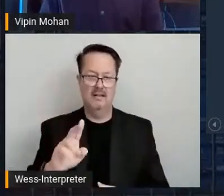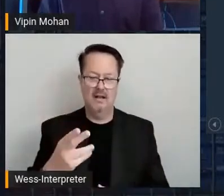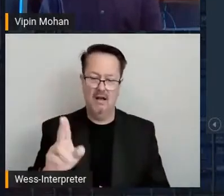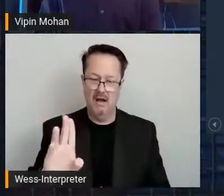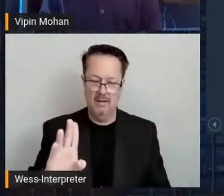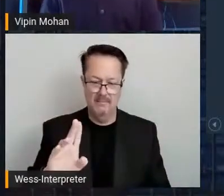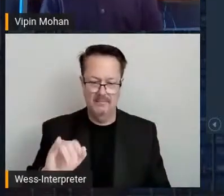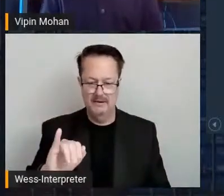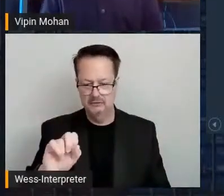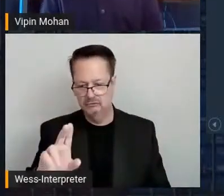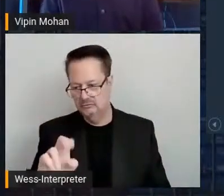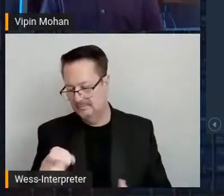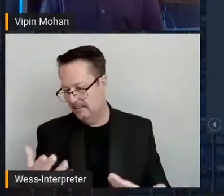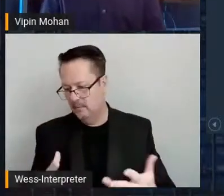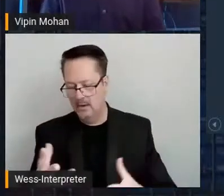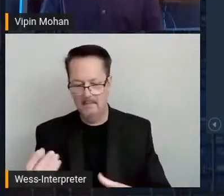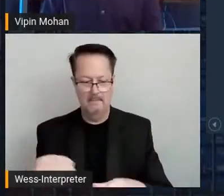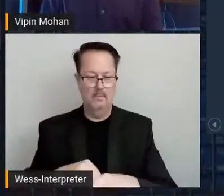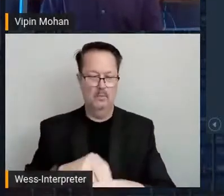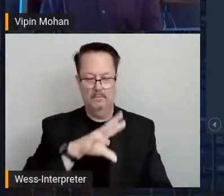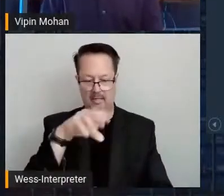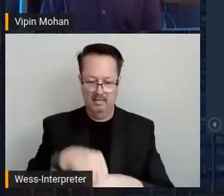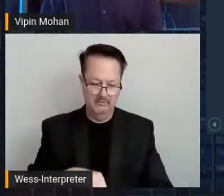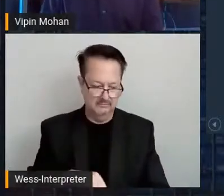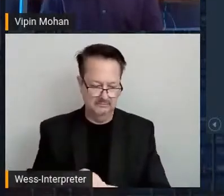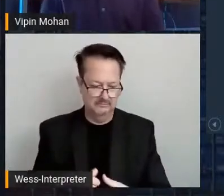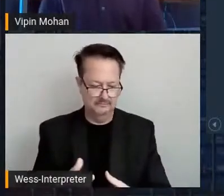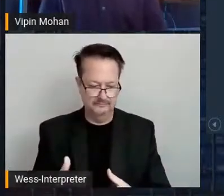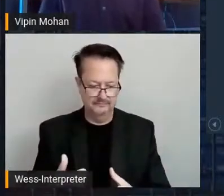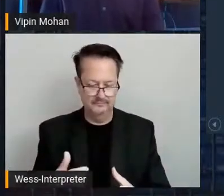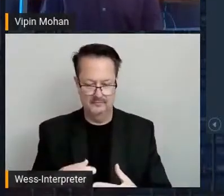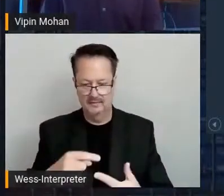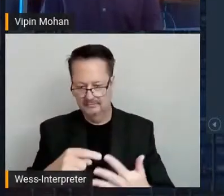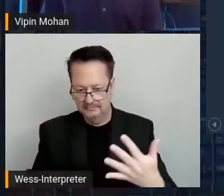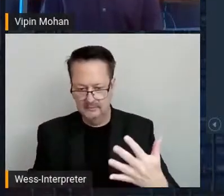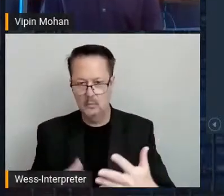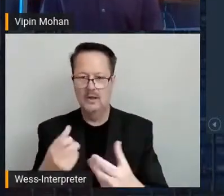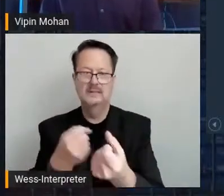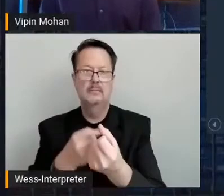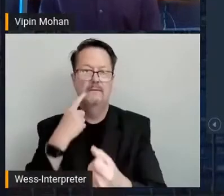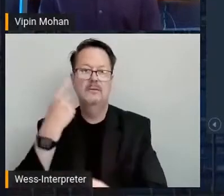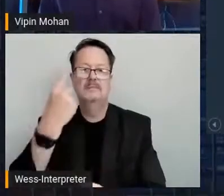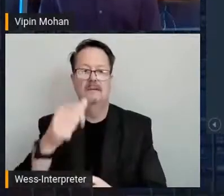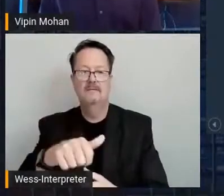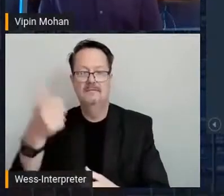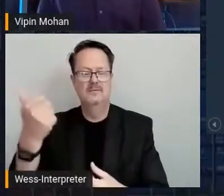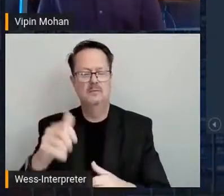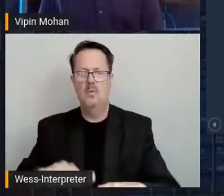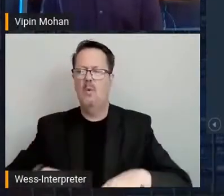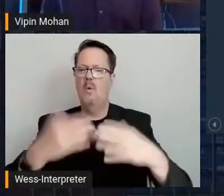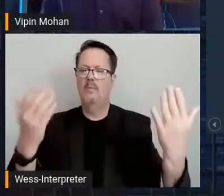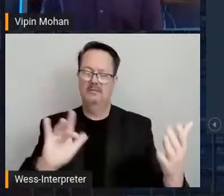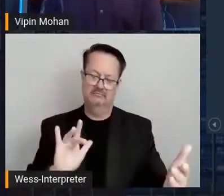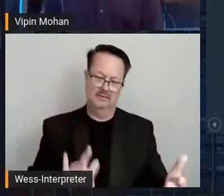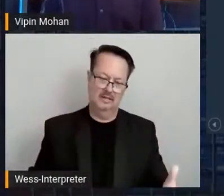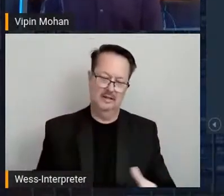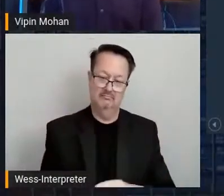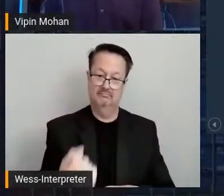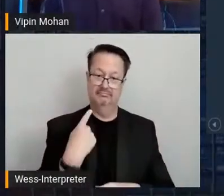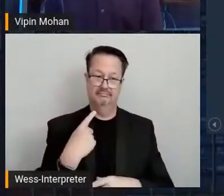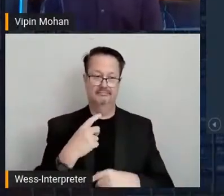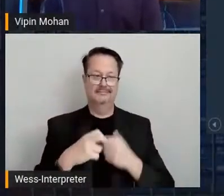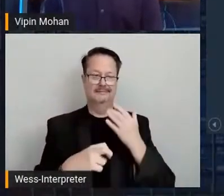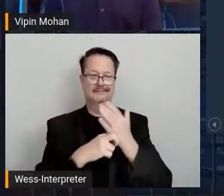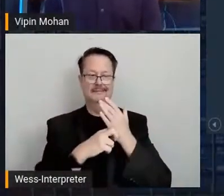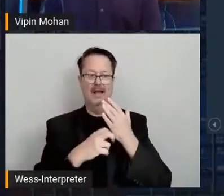bundled components, or you want support for something else. Like open a GitHub issue. Our team is looking at that. I'm looking at that as well. So